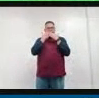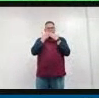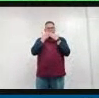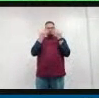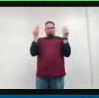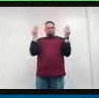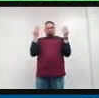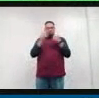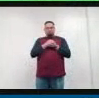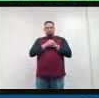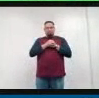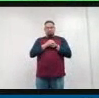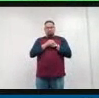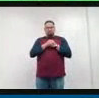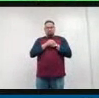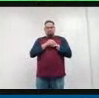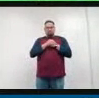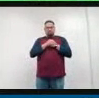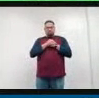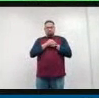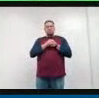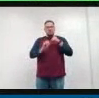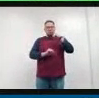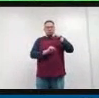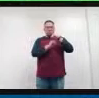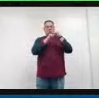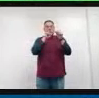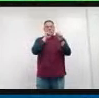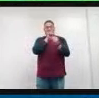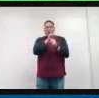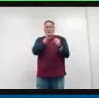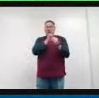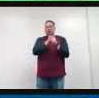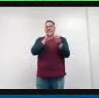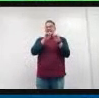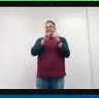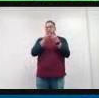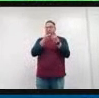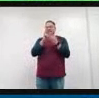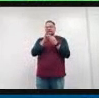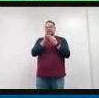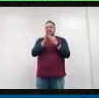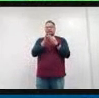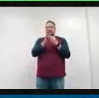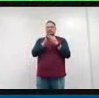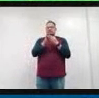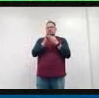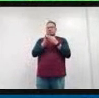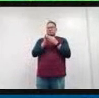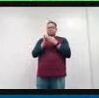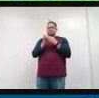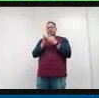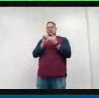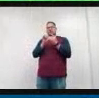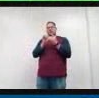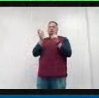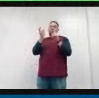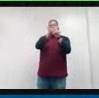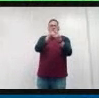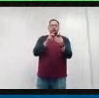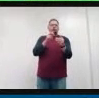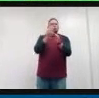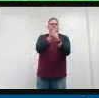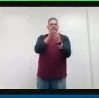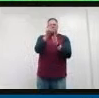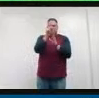and we uphold the work of the district that applies that policy from that point